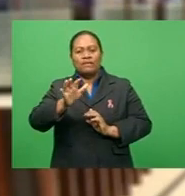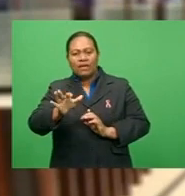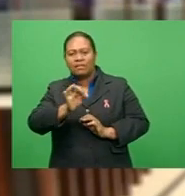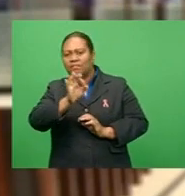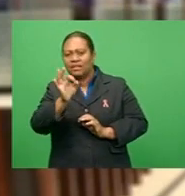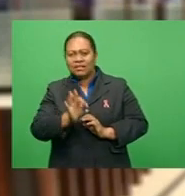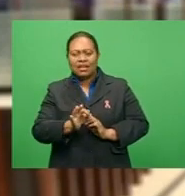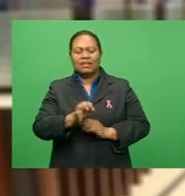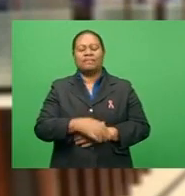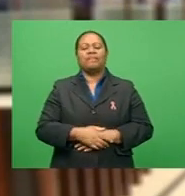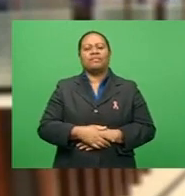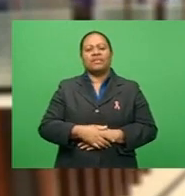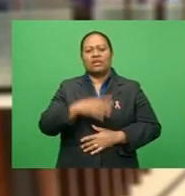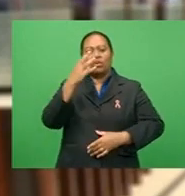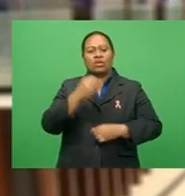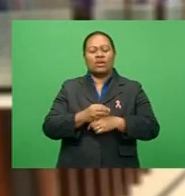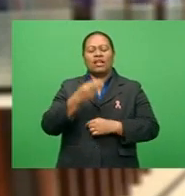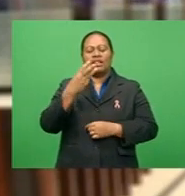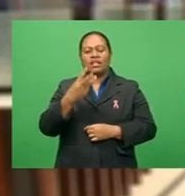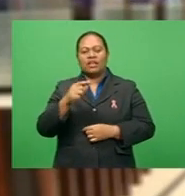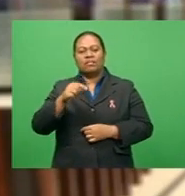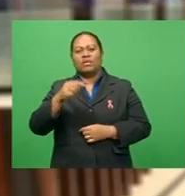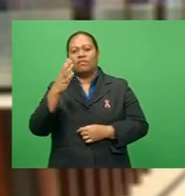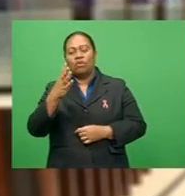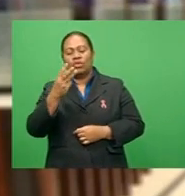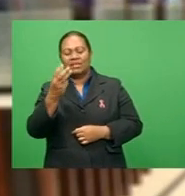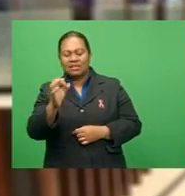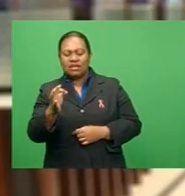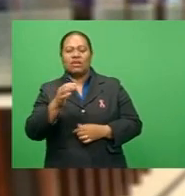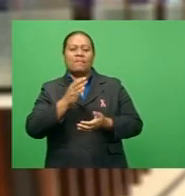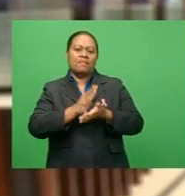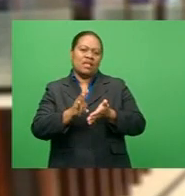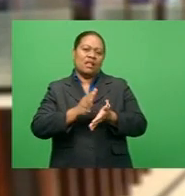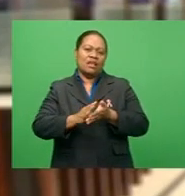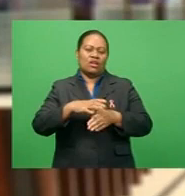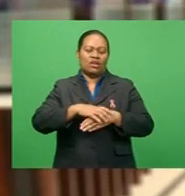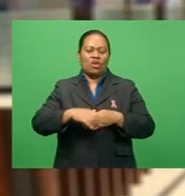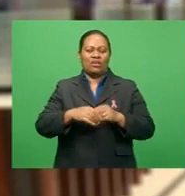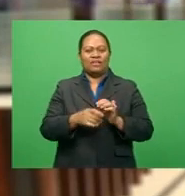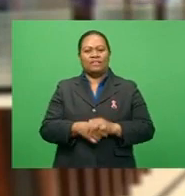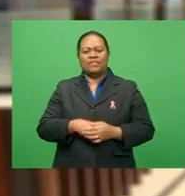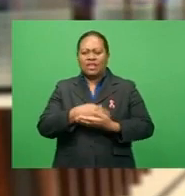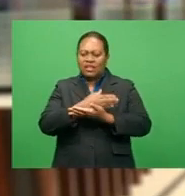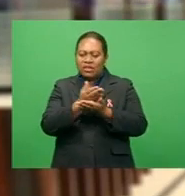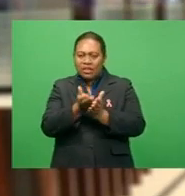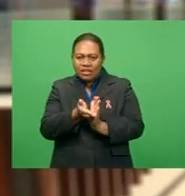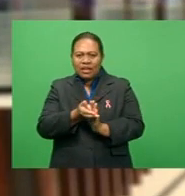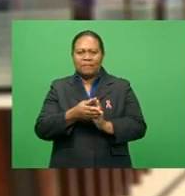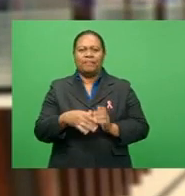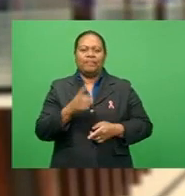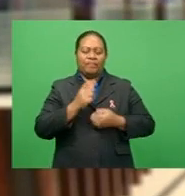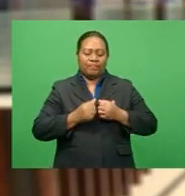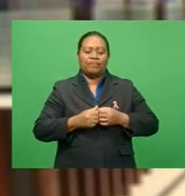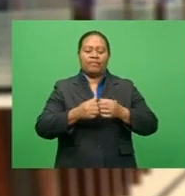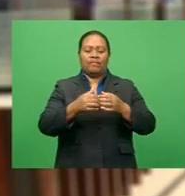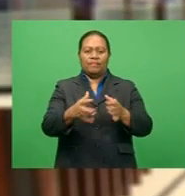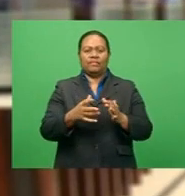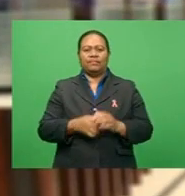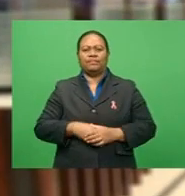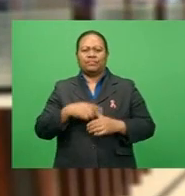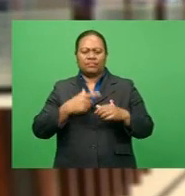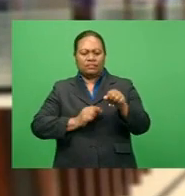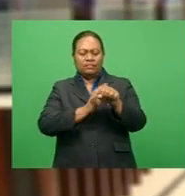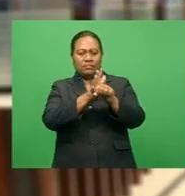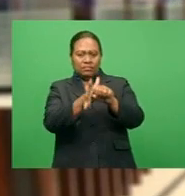and concluded the week at $3.40 billion. Meanwhile, Asian shares got off to a subdued start as surging